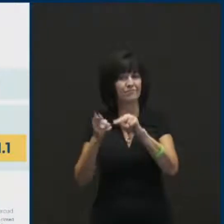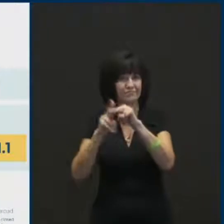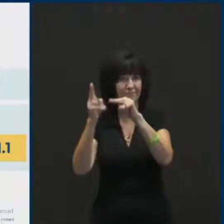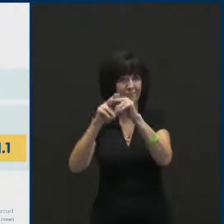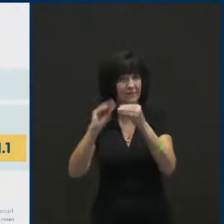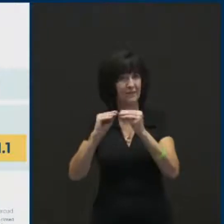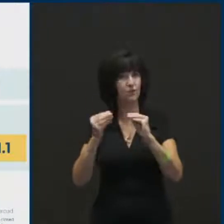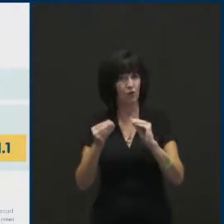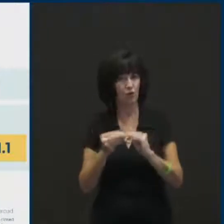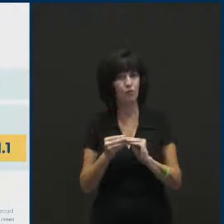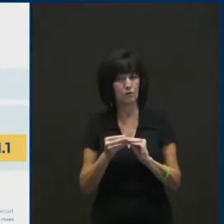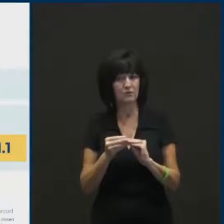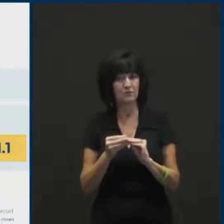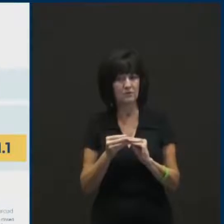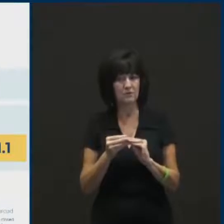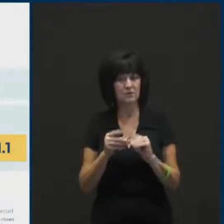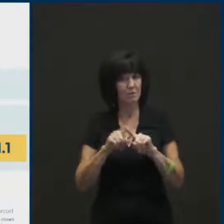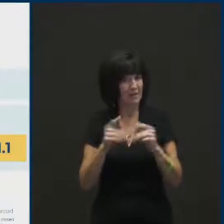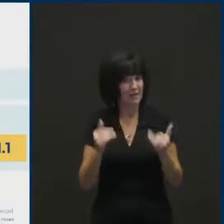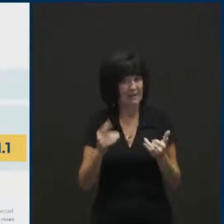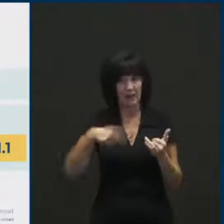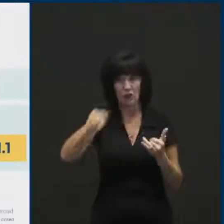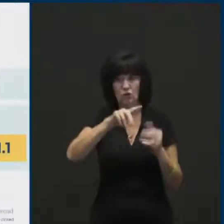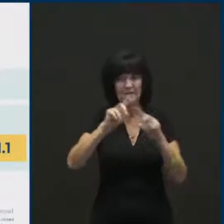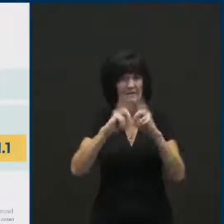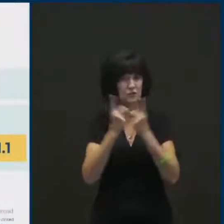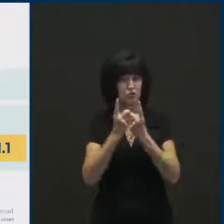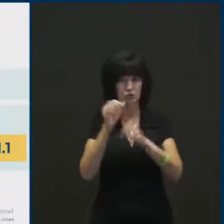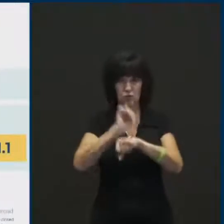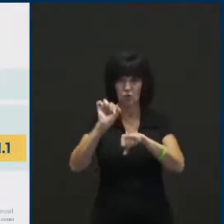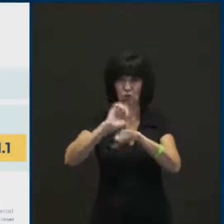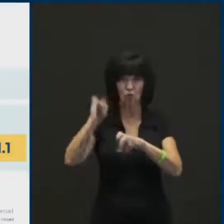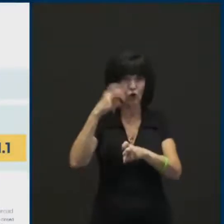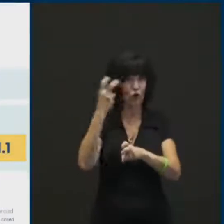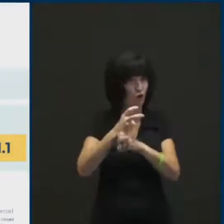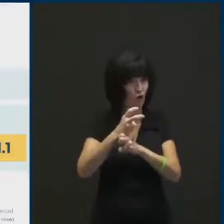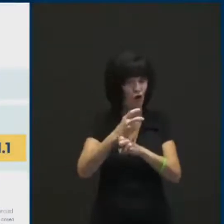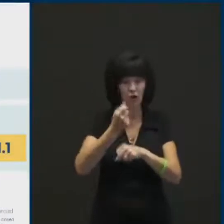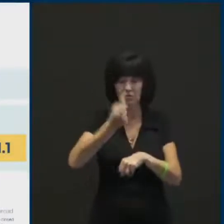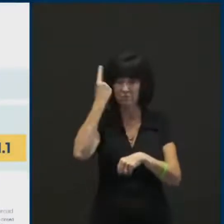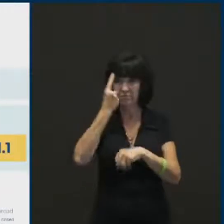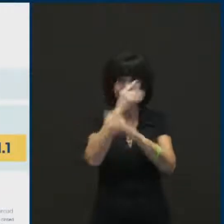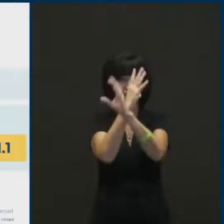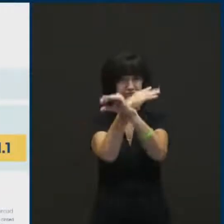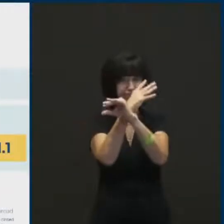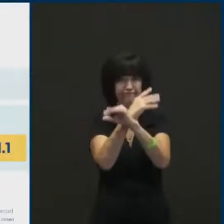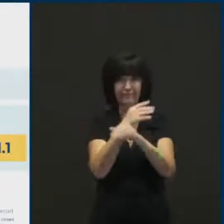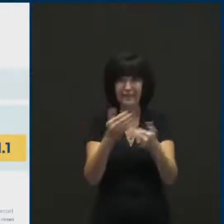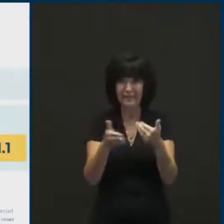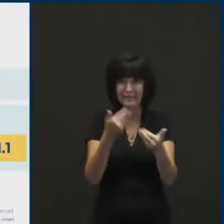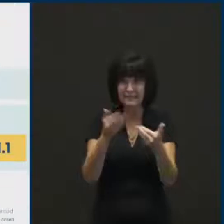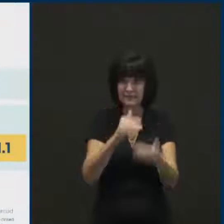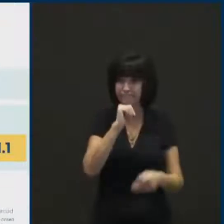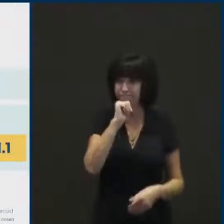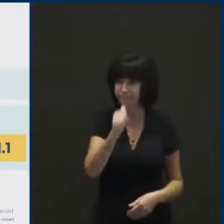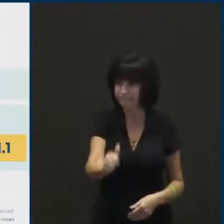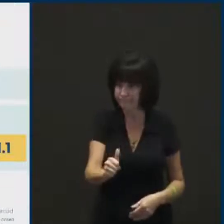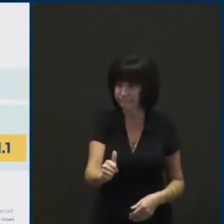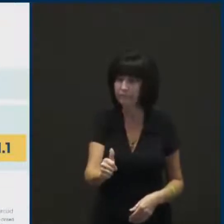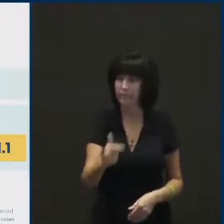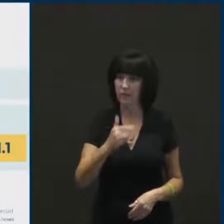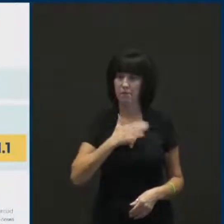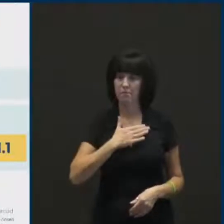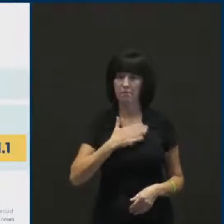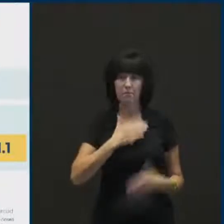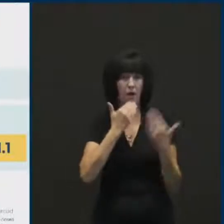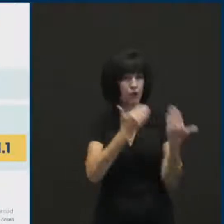positive results with the districts that have been doing hybrid. It's difficult, and my appreciation and thanks to